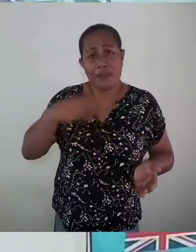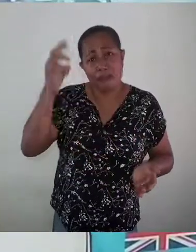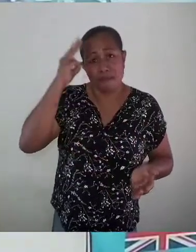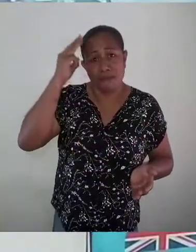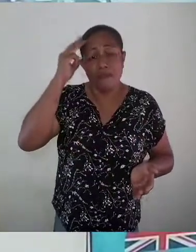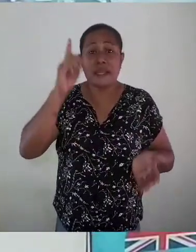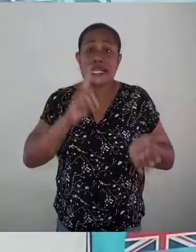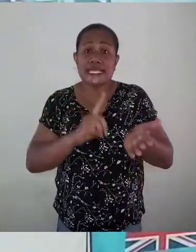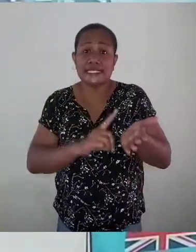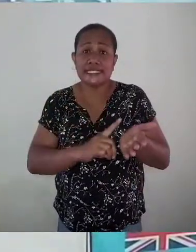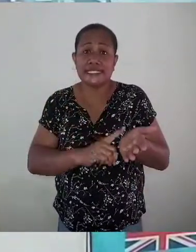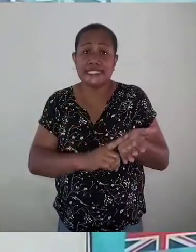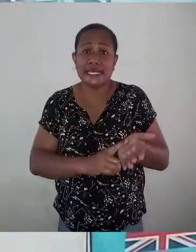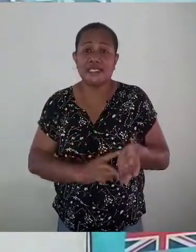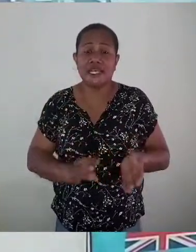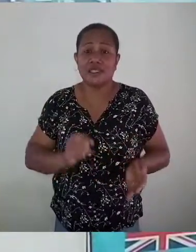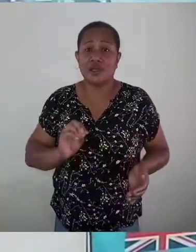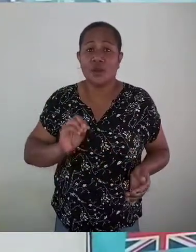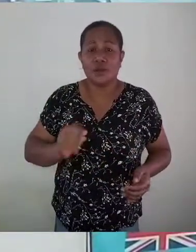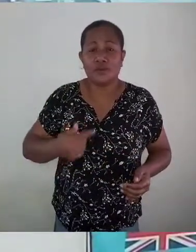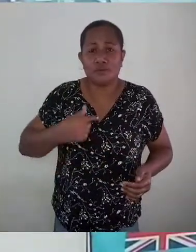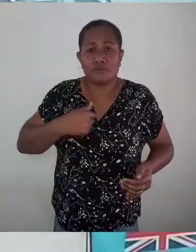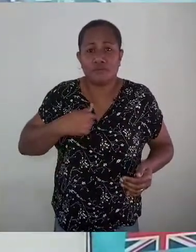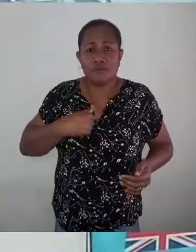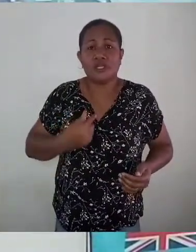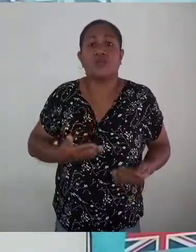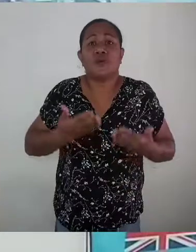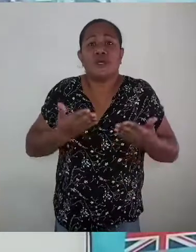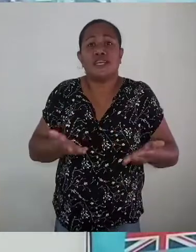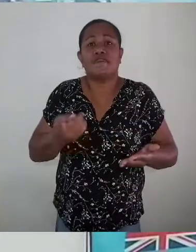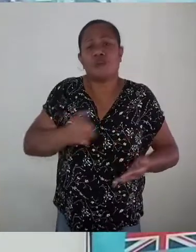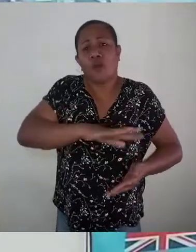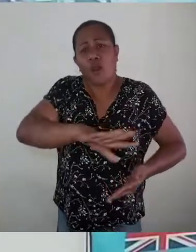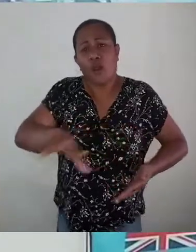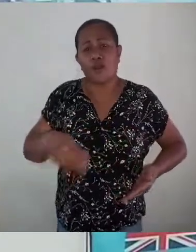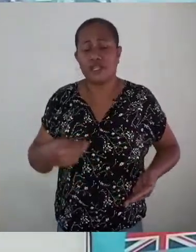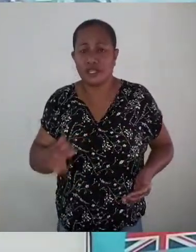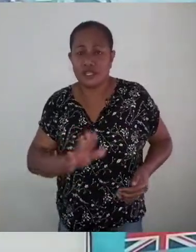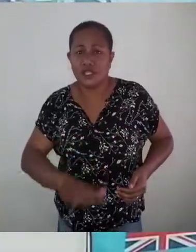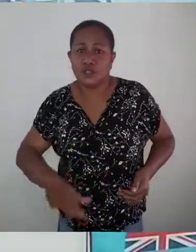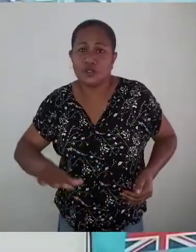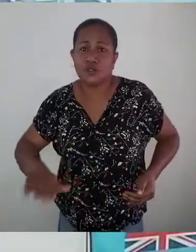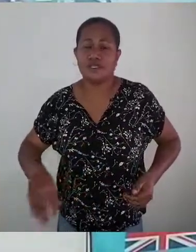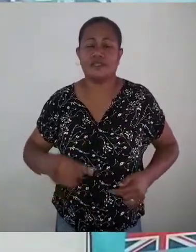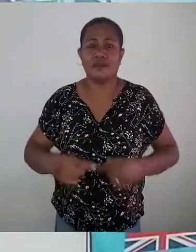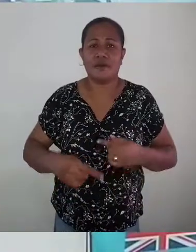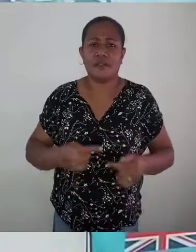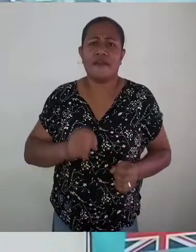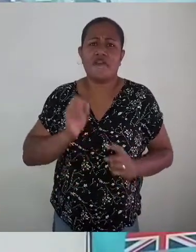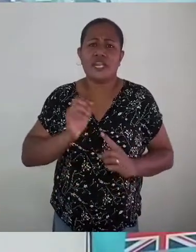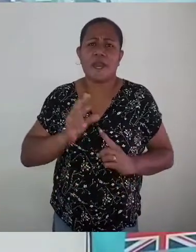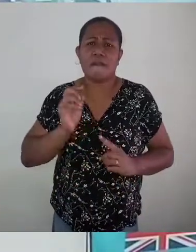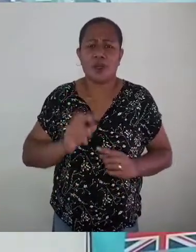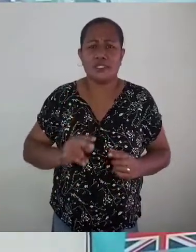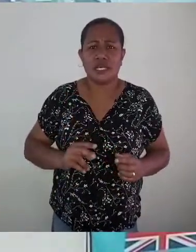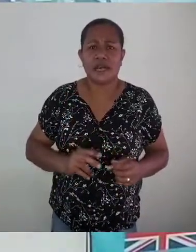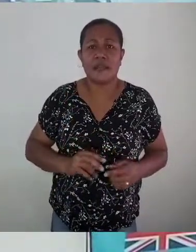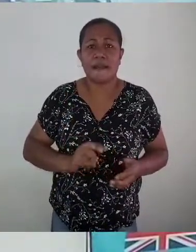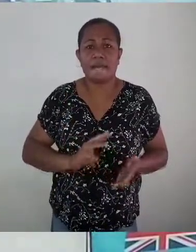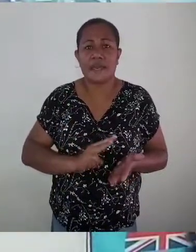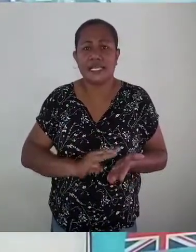Linda, just told me I have to give you all children a very important message